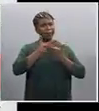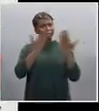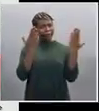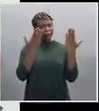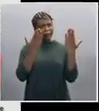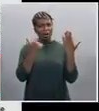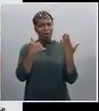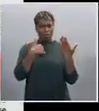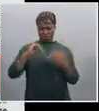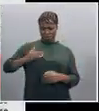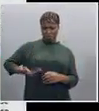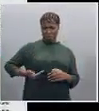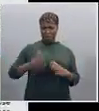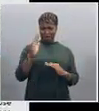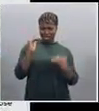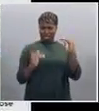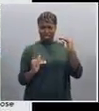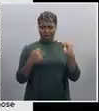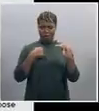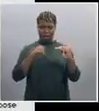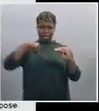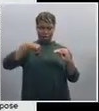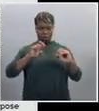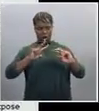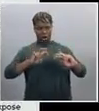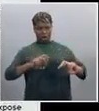treats female athletes over testosterone levels is